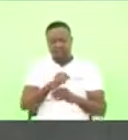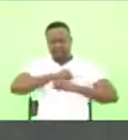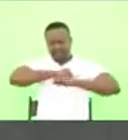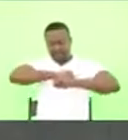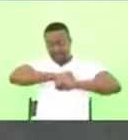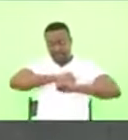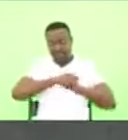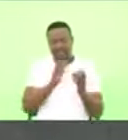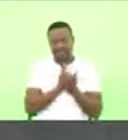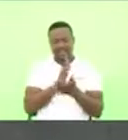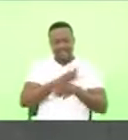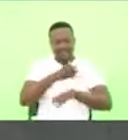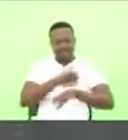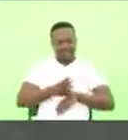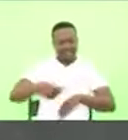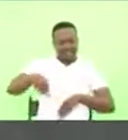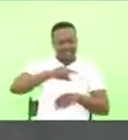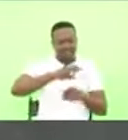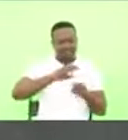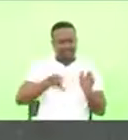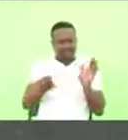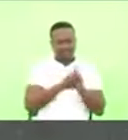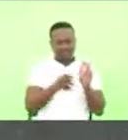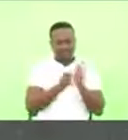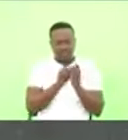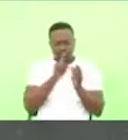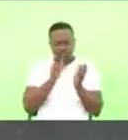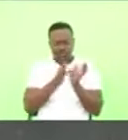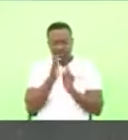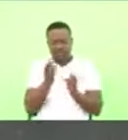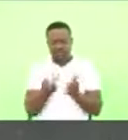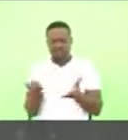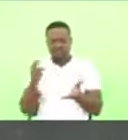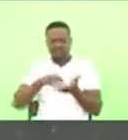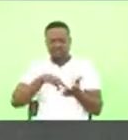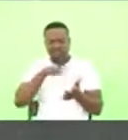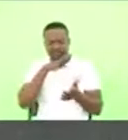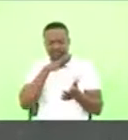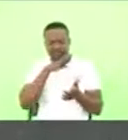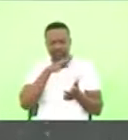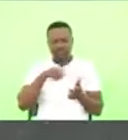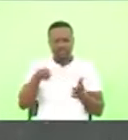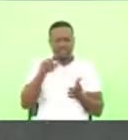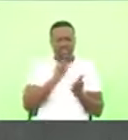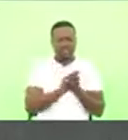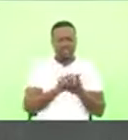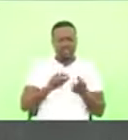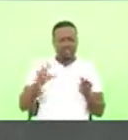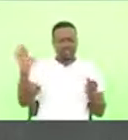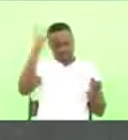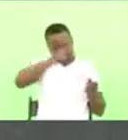was raised, he has come out from the dead, they manufactured something.